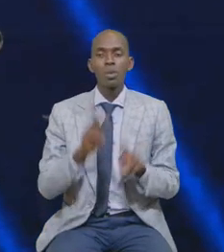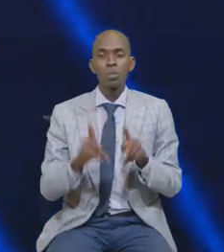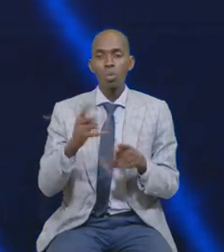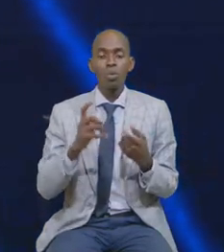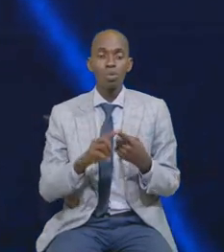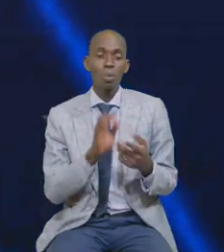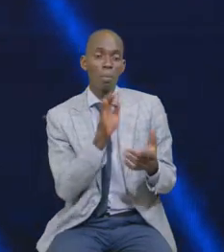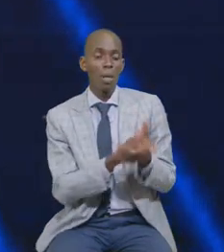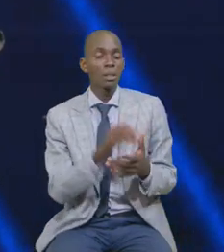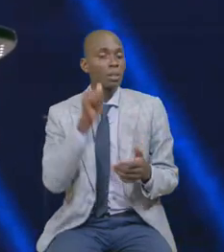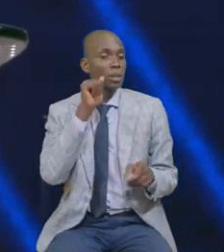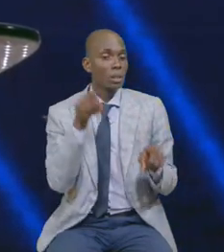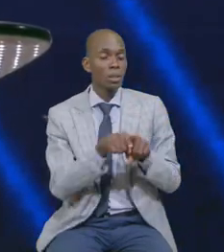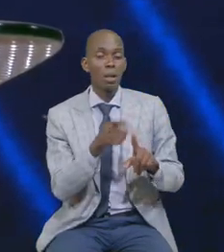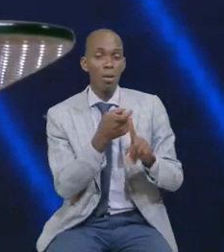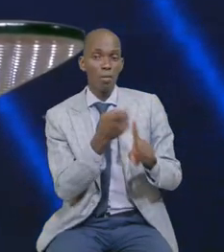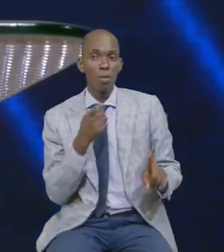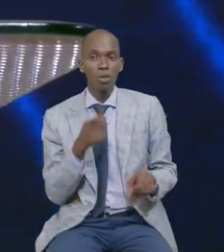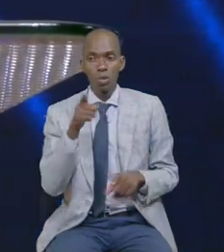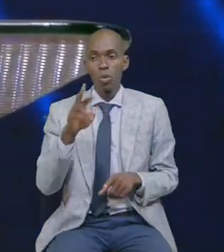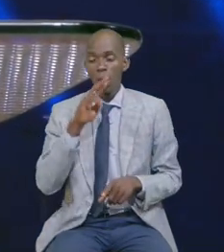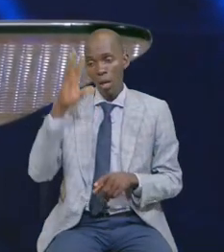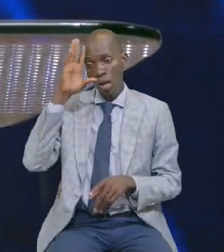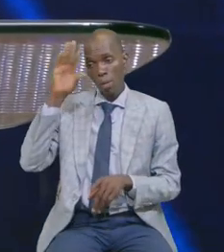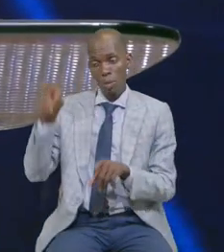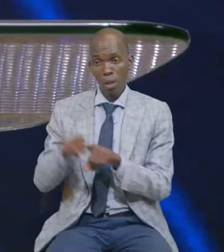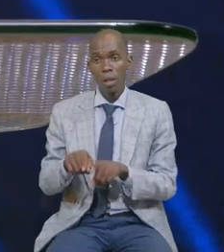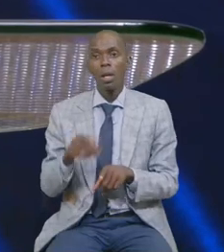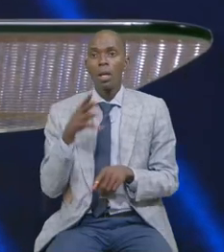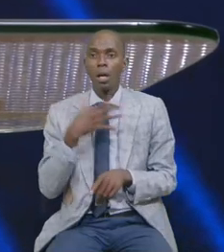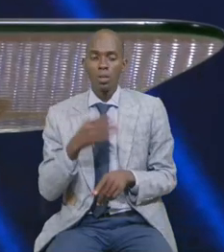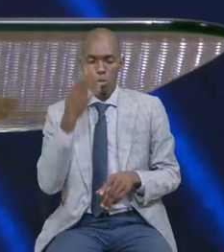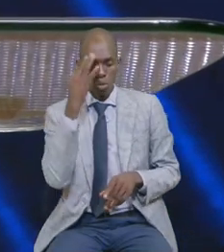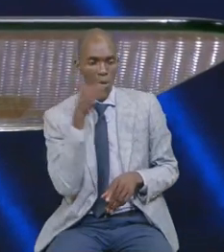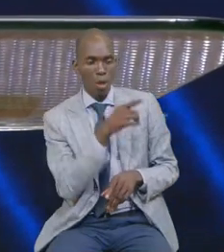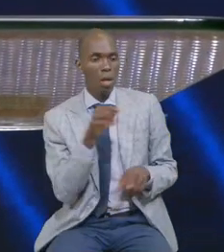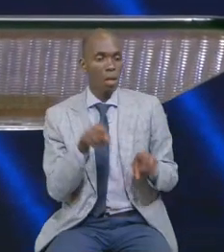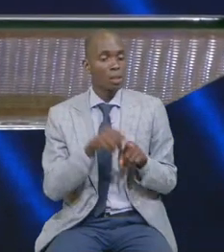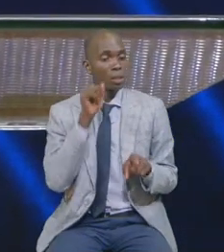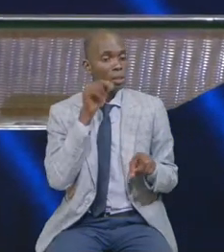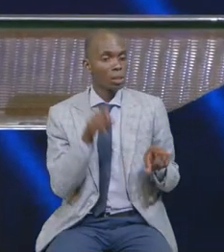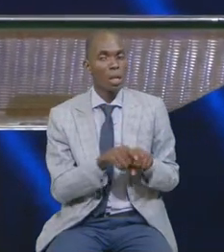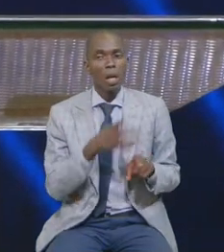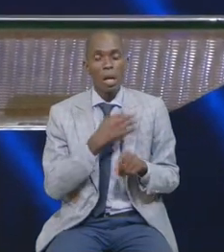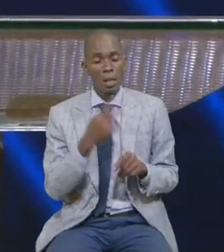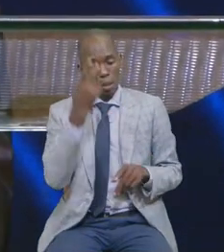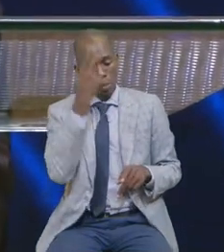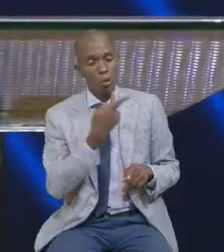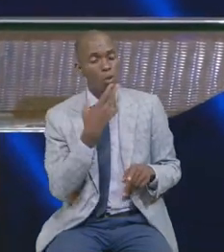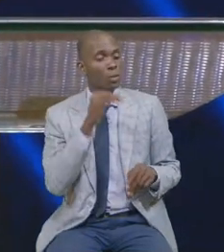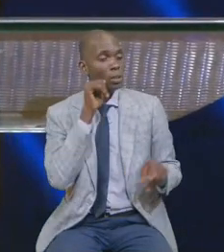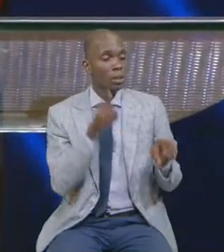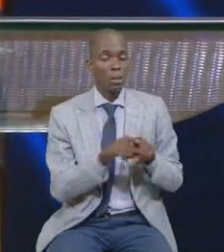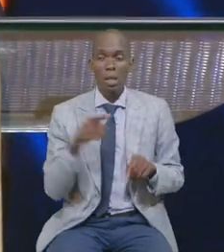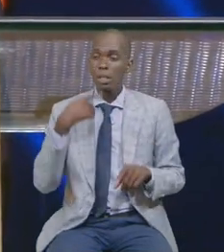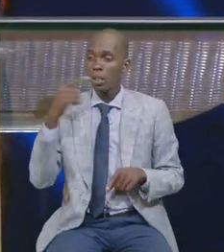married and the lady from your brother and you know her as a sister and the parents are saying we don't know Church